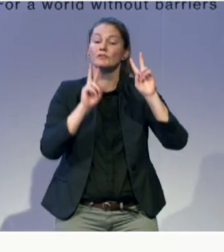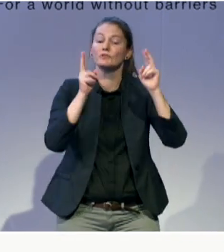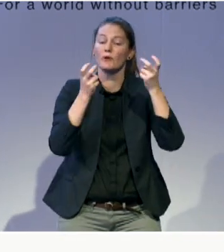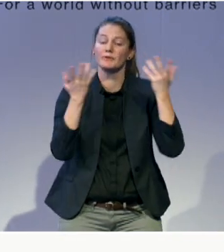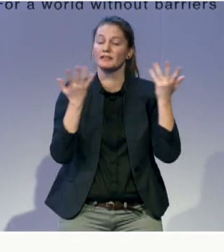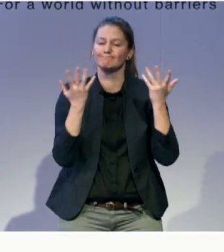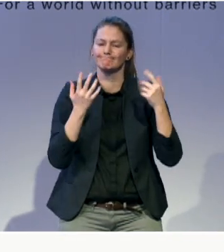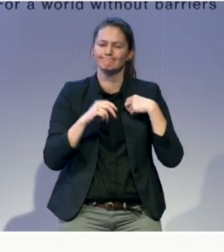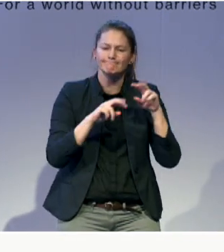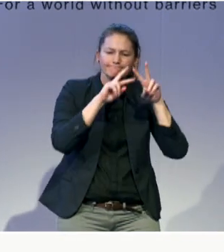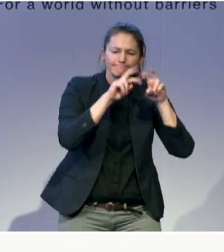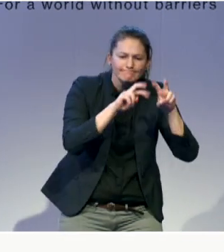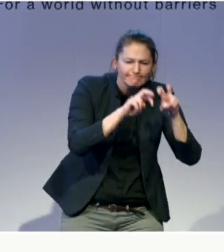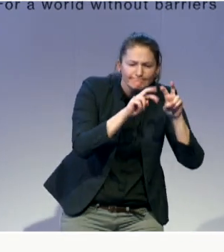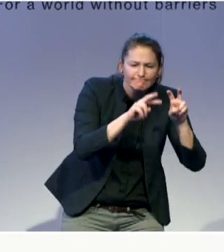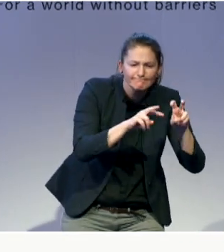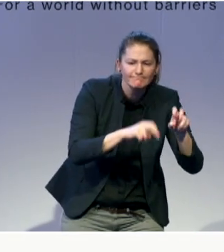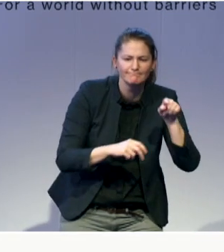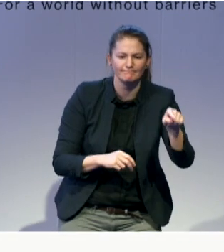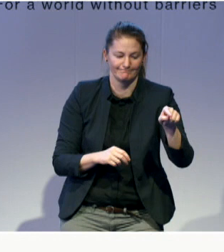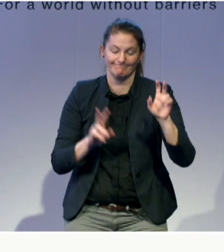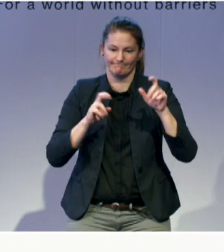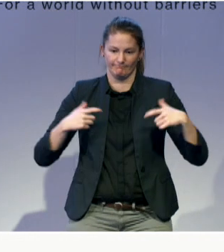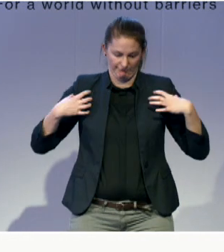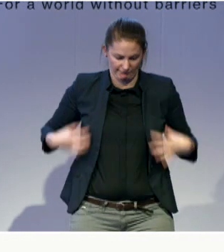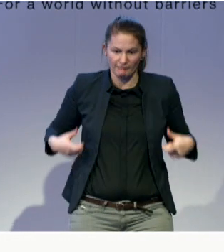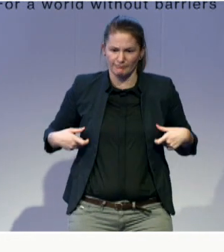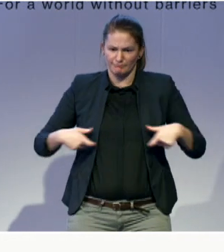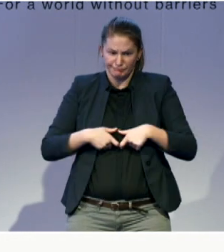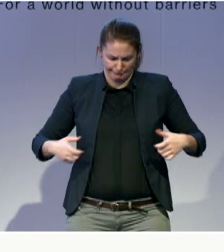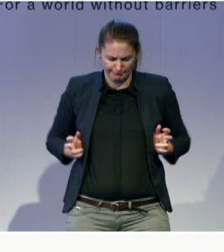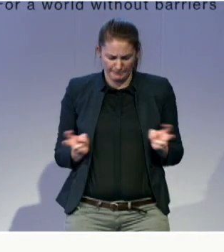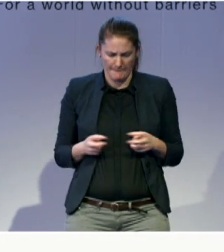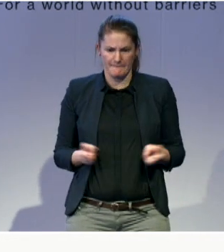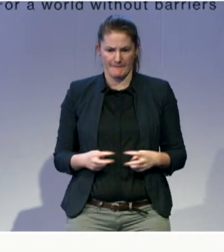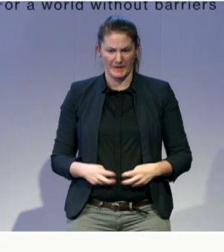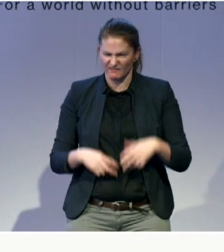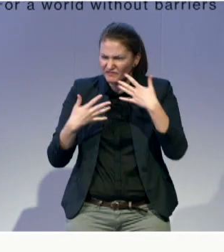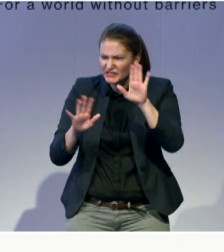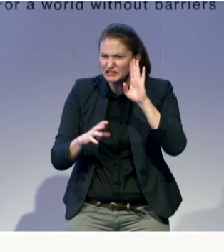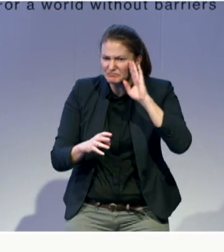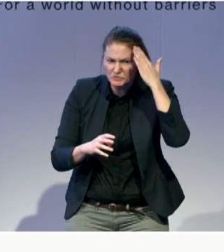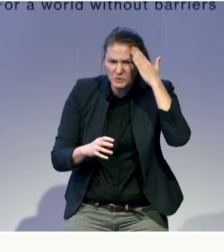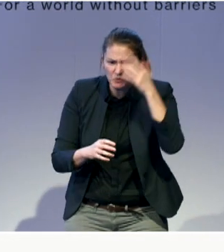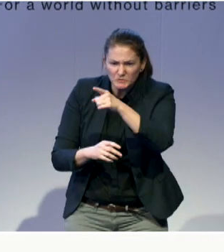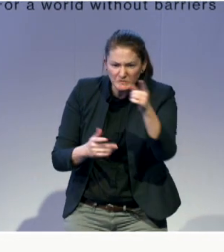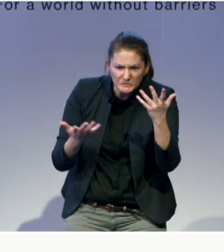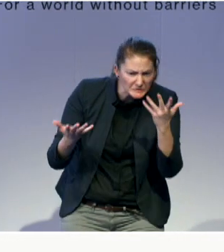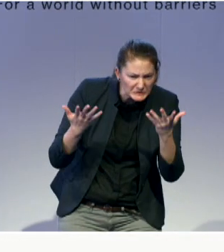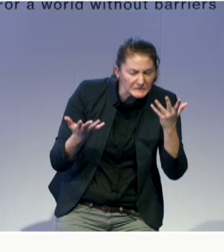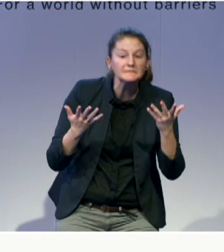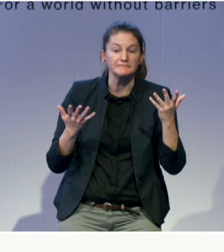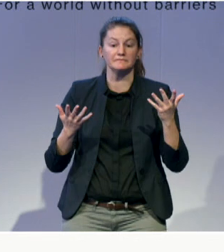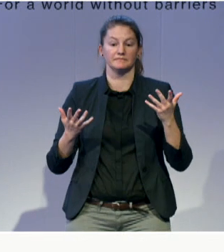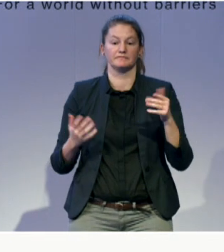years ago. We're certainly #1 in spinal cord, and we just announced last week we have found a little bit